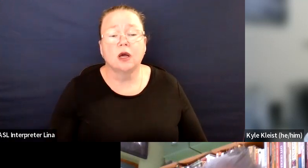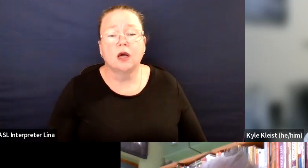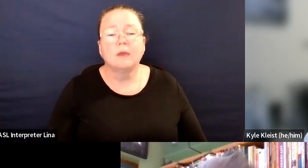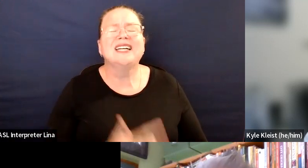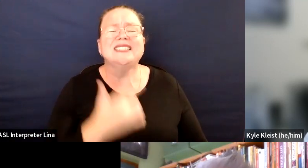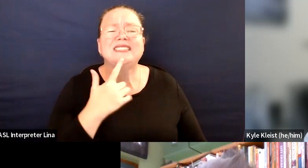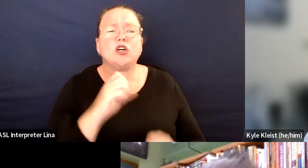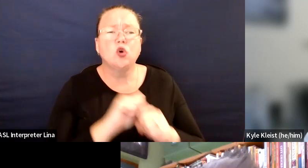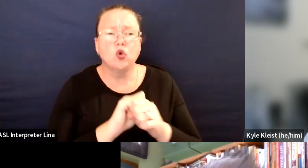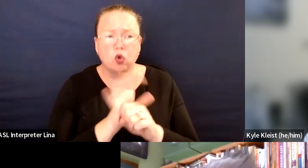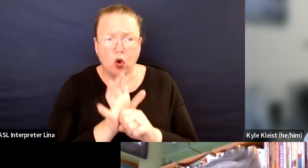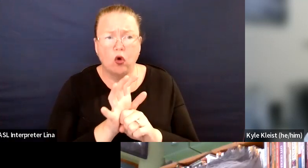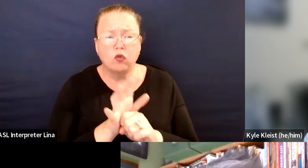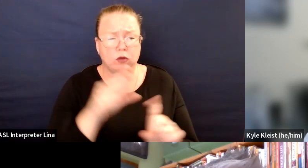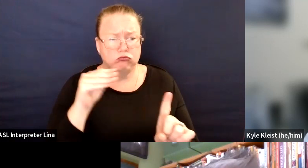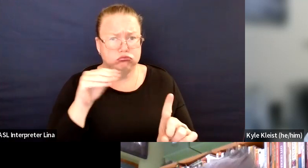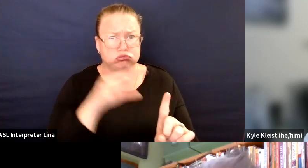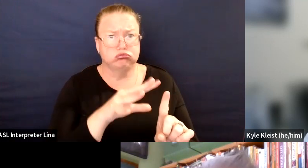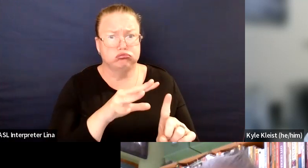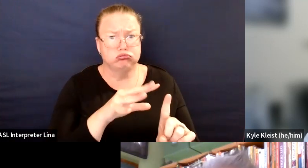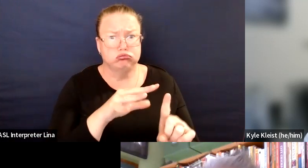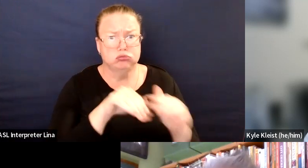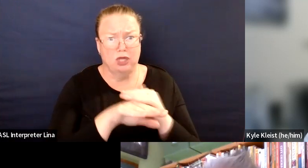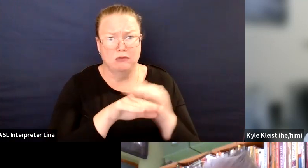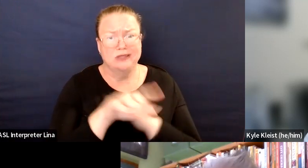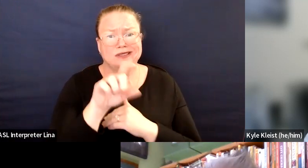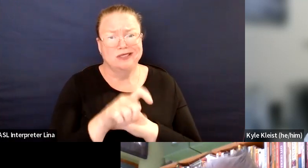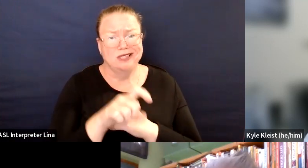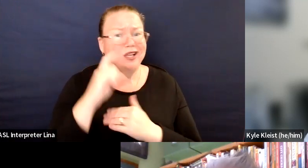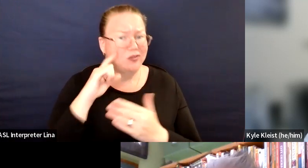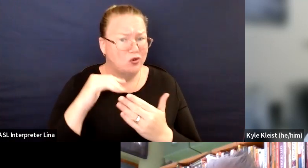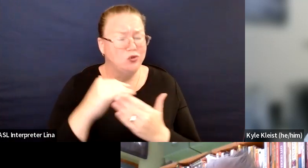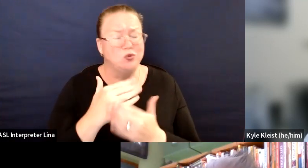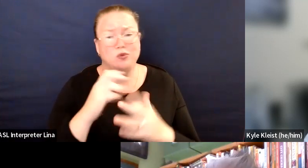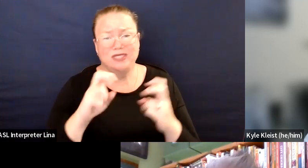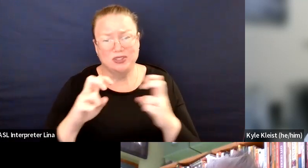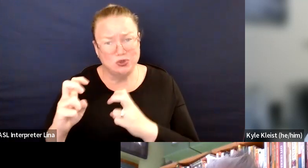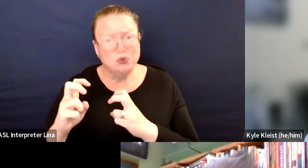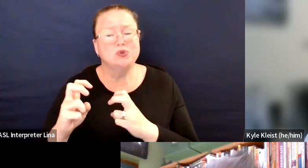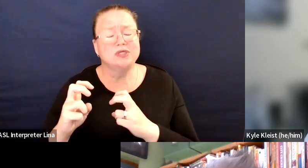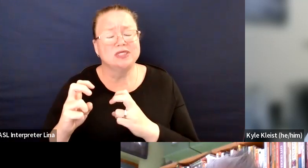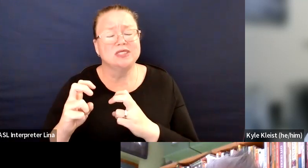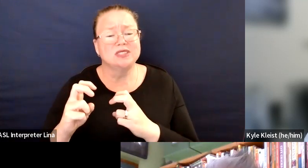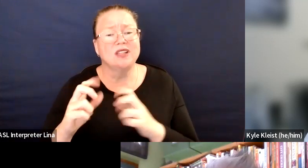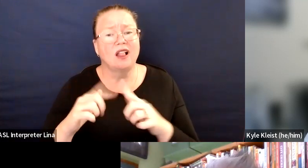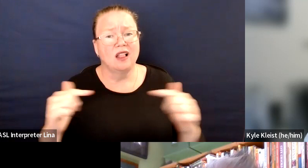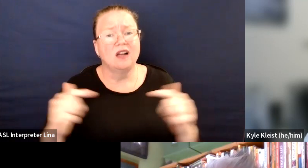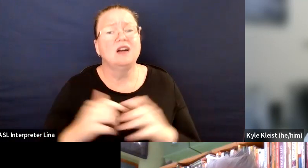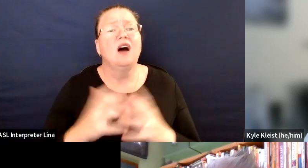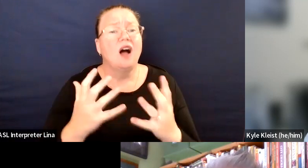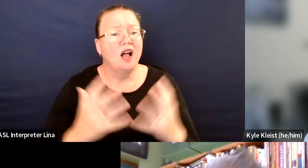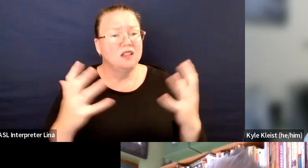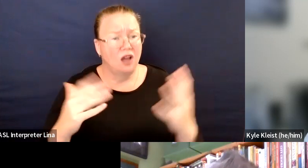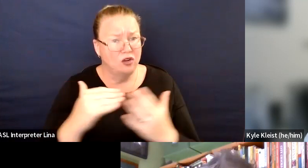says COVID shone a light on accessibility needs for immune issues, travel difficulties, etc. Lots of